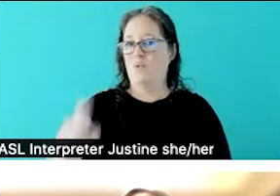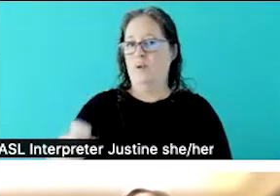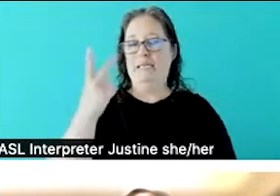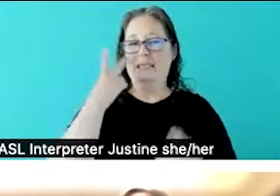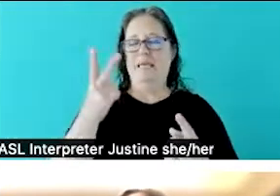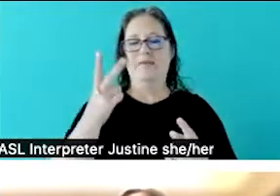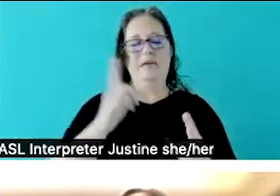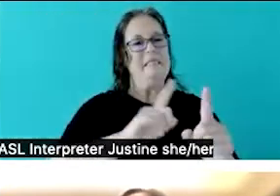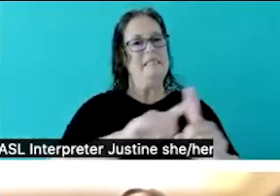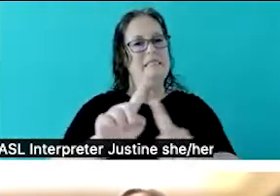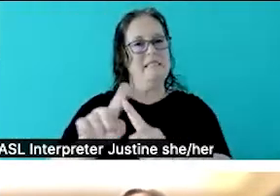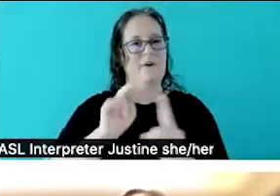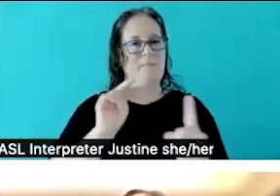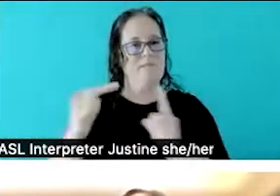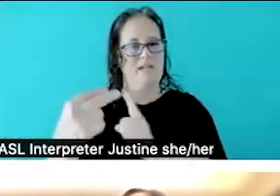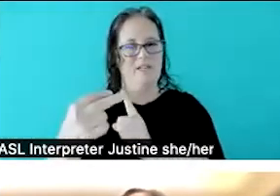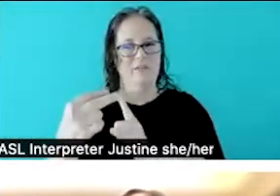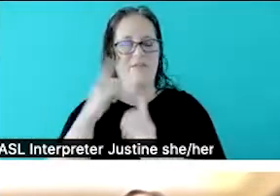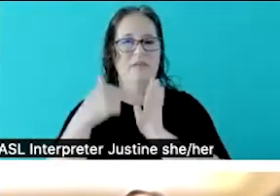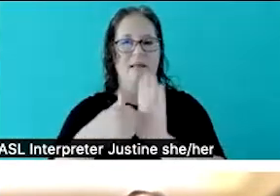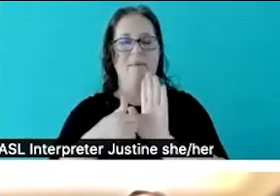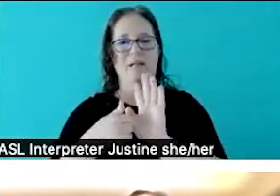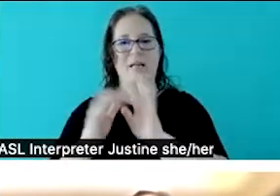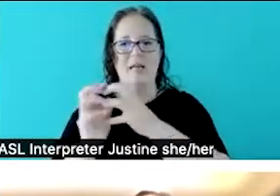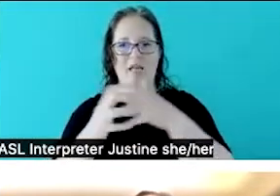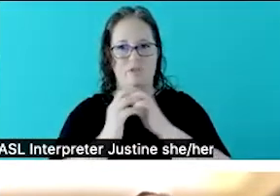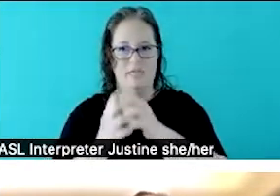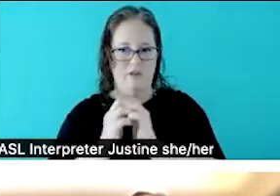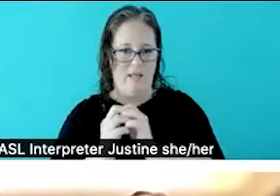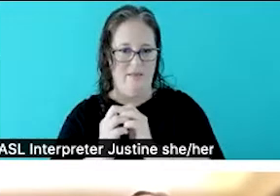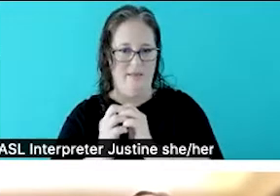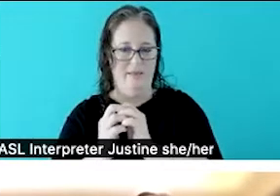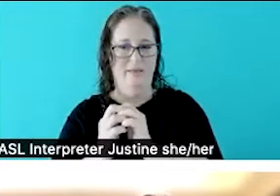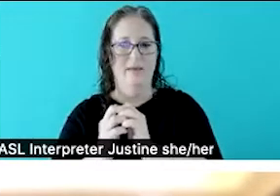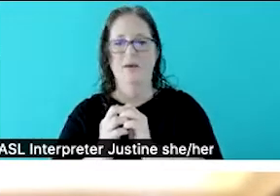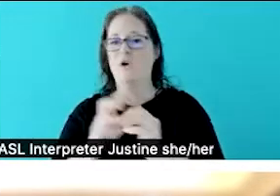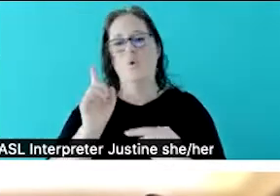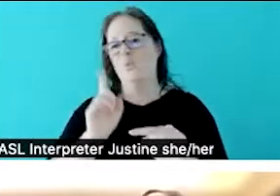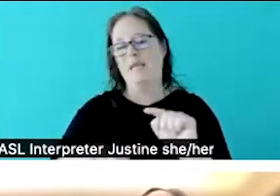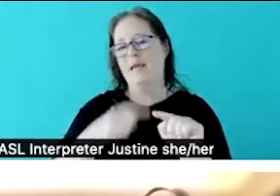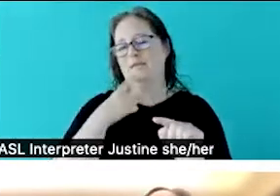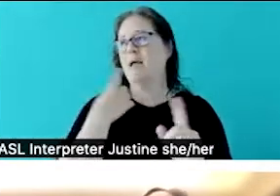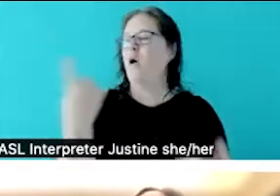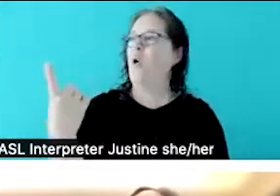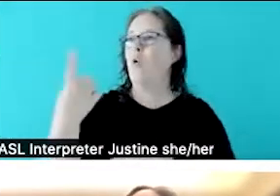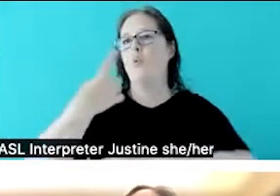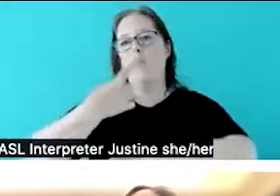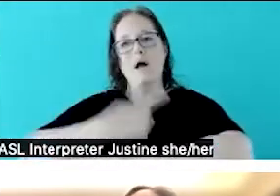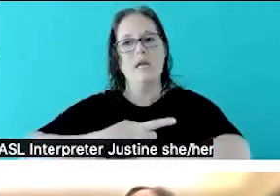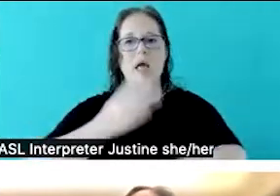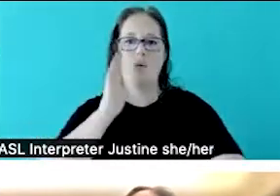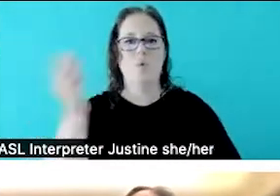perspectives. Intersectionality. I cannot say we're going to have a day where we will